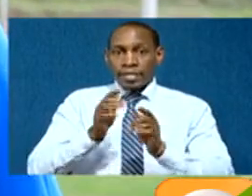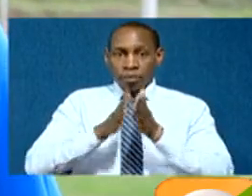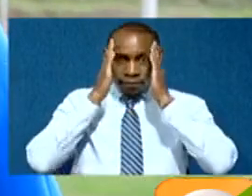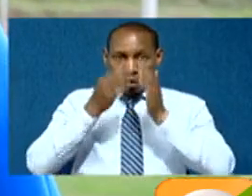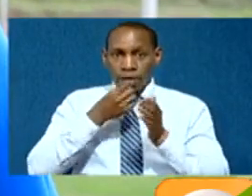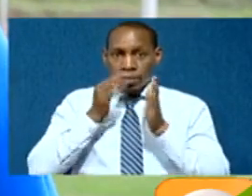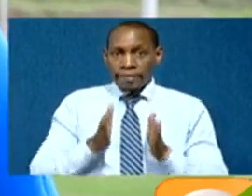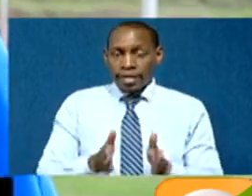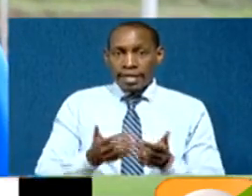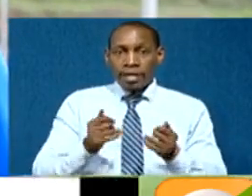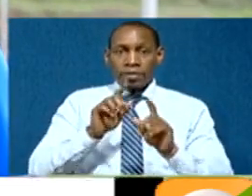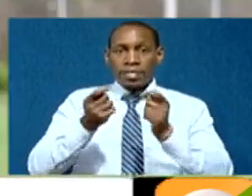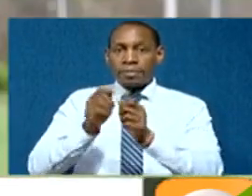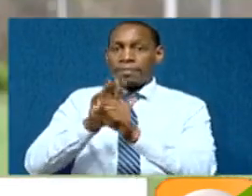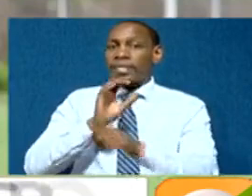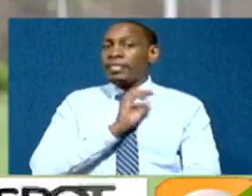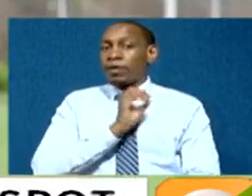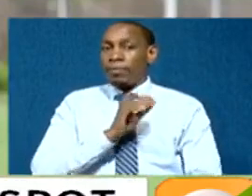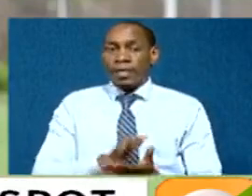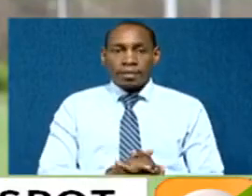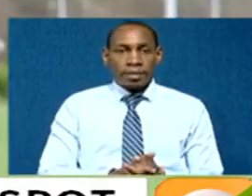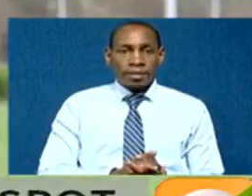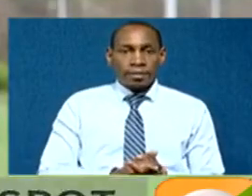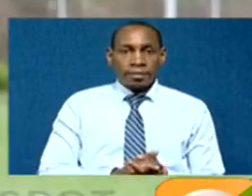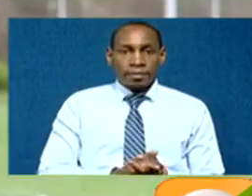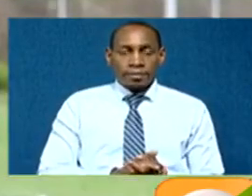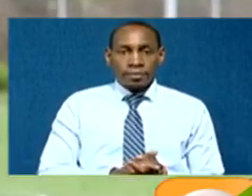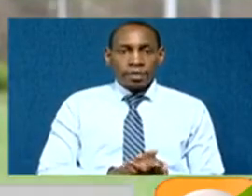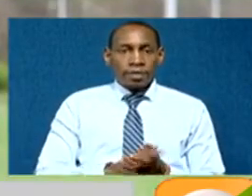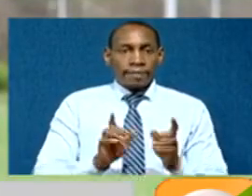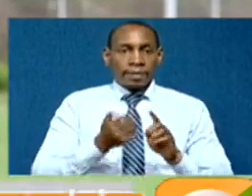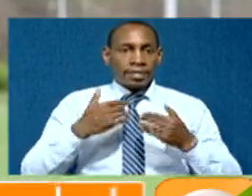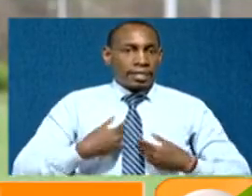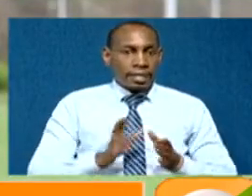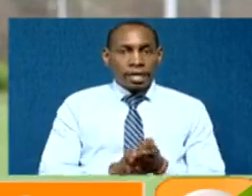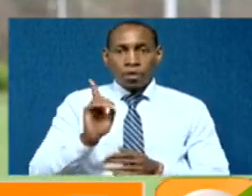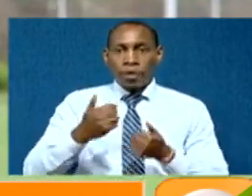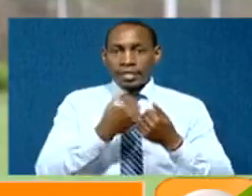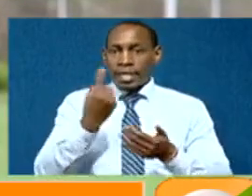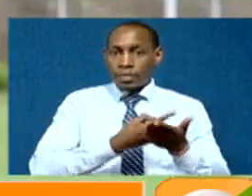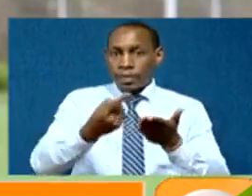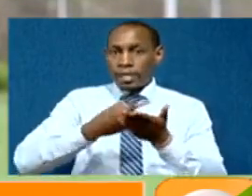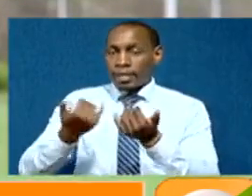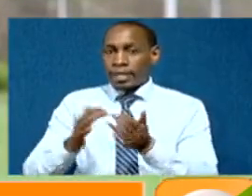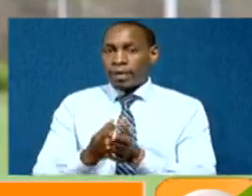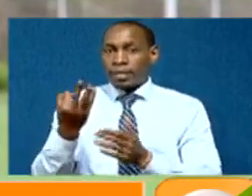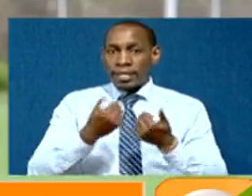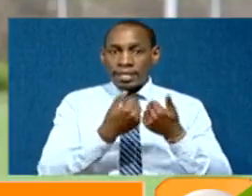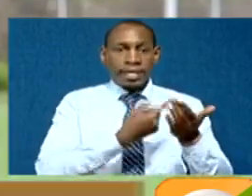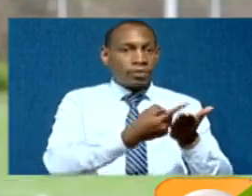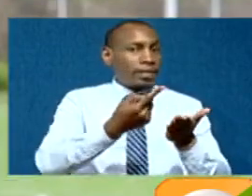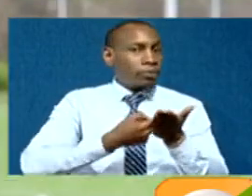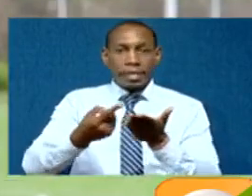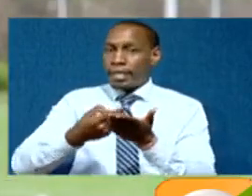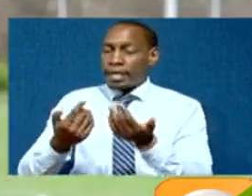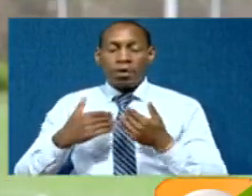sana. Juu ukiangalia sahi matimu mingi zina complain. Jua tukiwa div 1 hatukua tumezoea hiyo fatigue. Kwa kizaga one match per week. Sasa hivi tunacheza almost 3 matches a week.